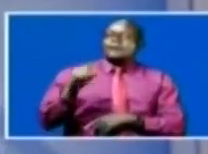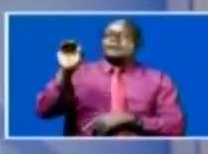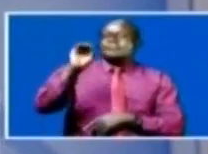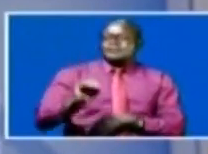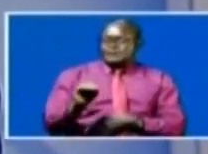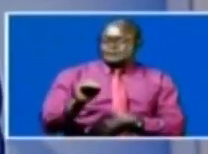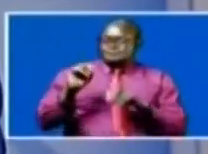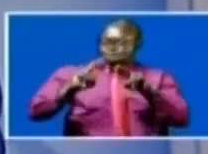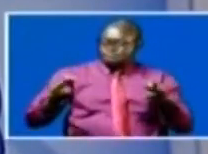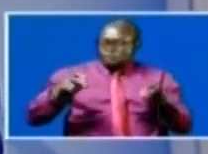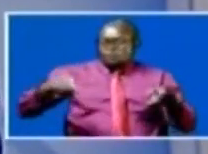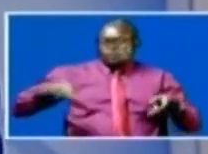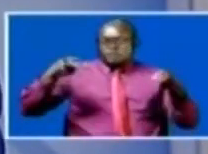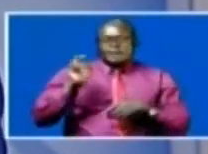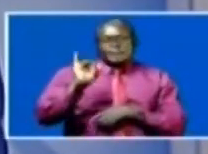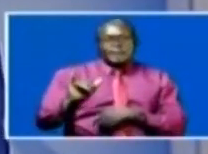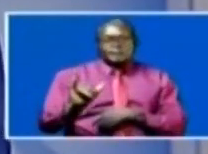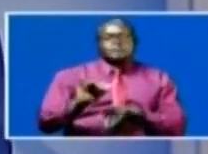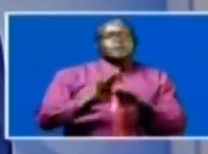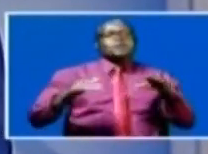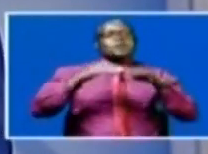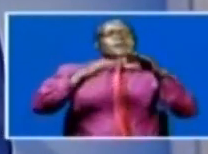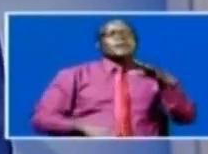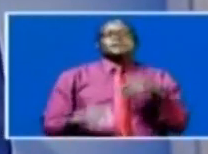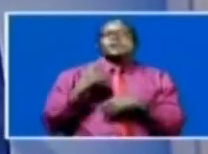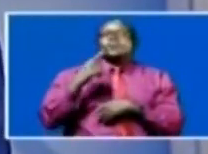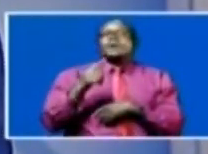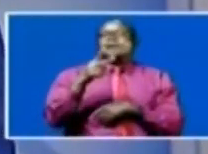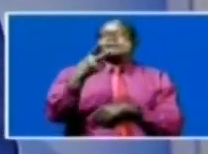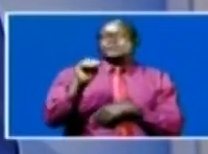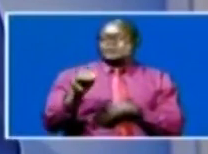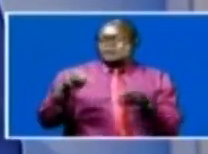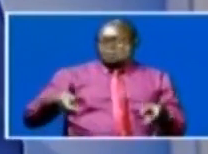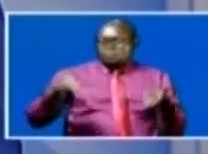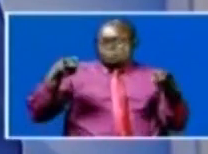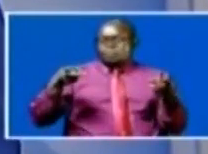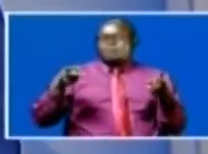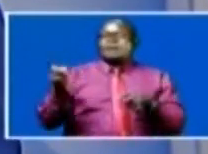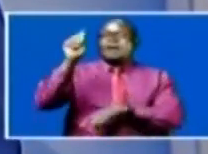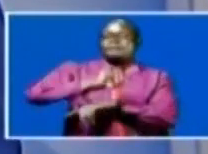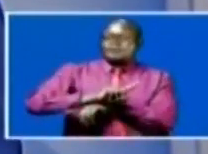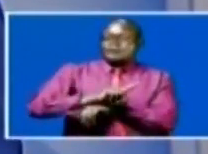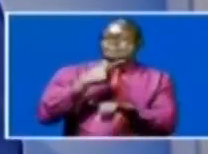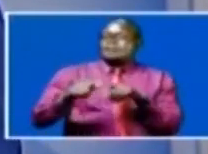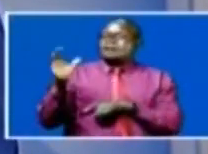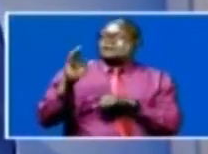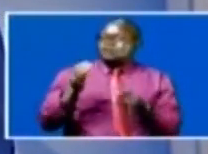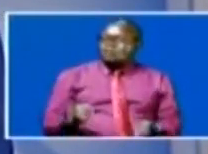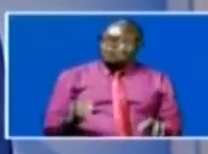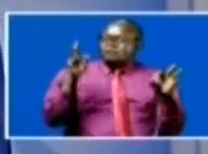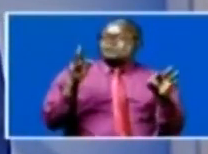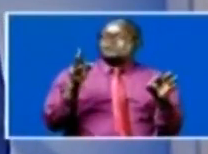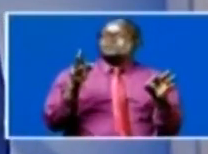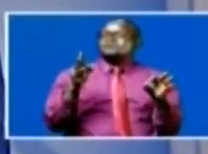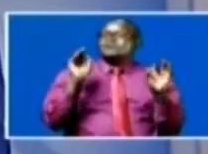of containers. That stands at no less than 120 boxes daily, even though customs officers at the